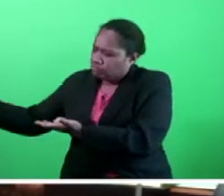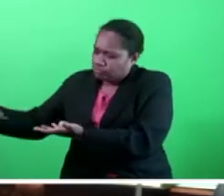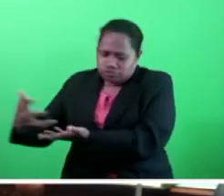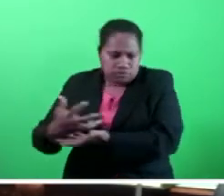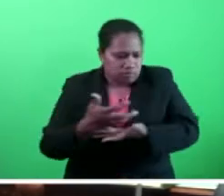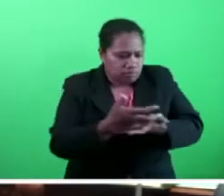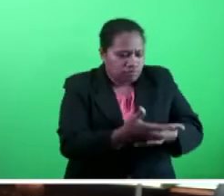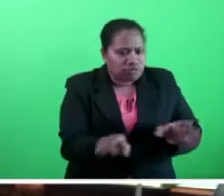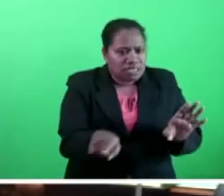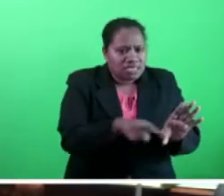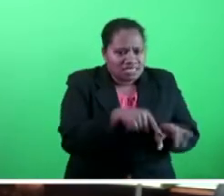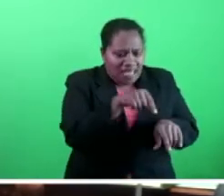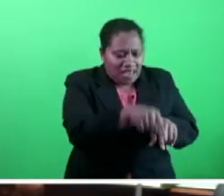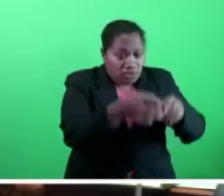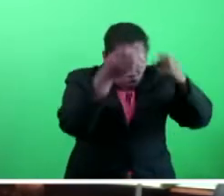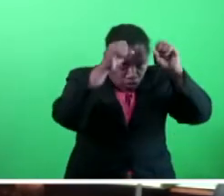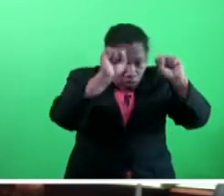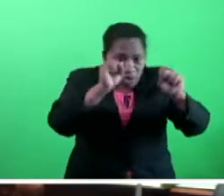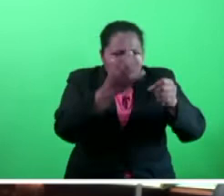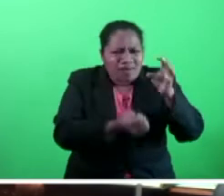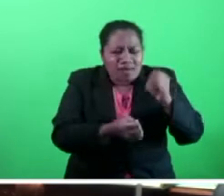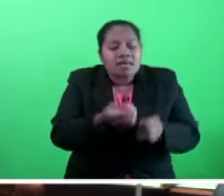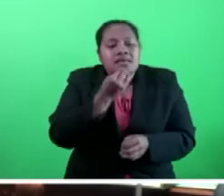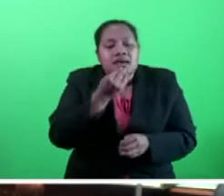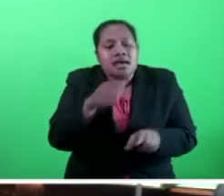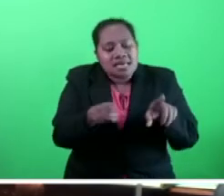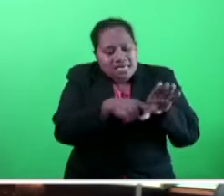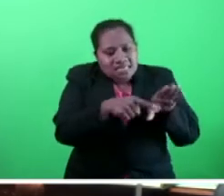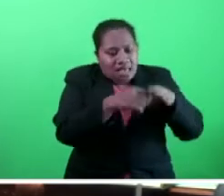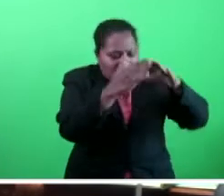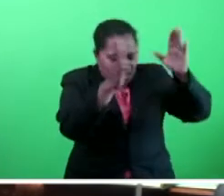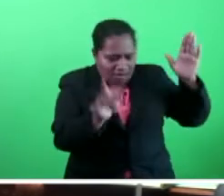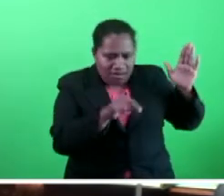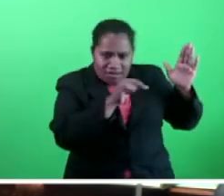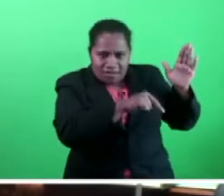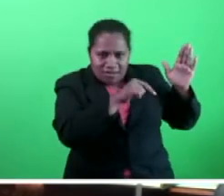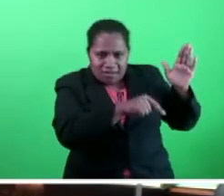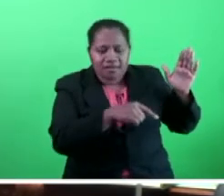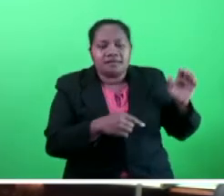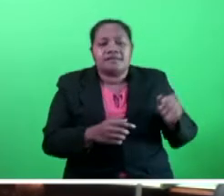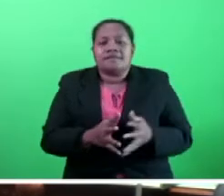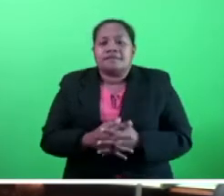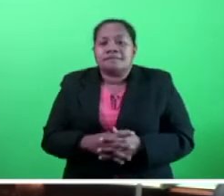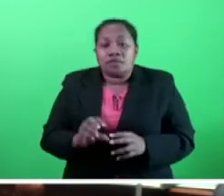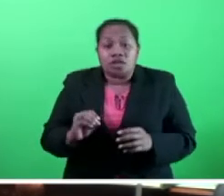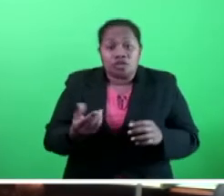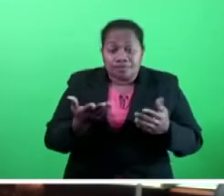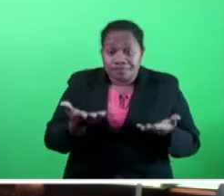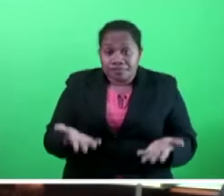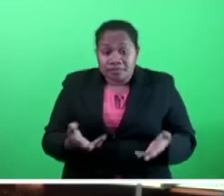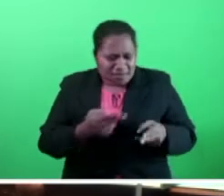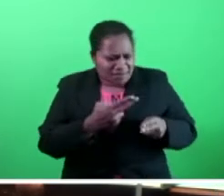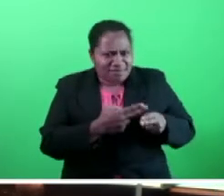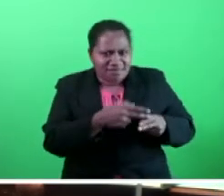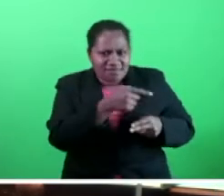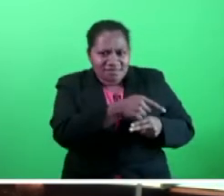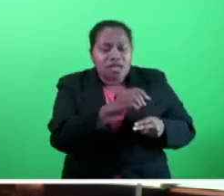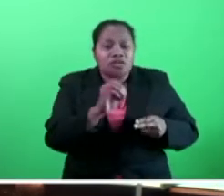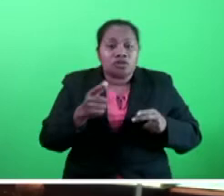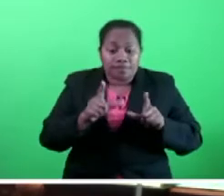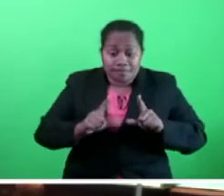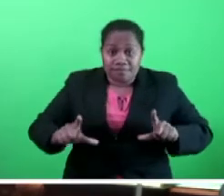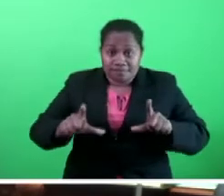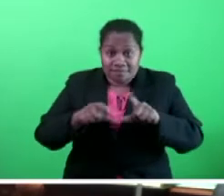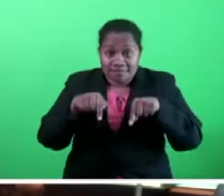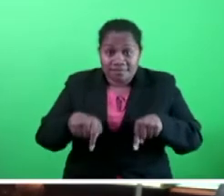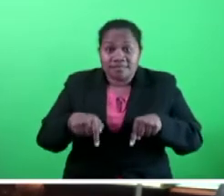stands at around 6,000 heads, which is capable of producing around 10 litres per day per head. The local dairy industry does have the potential to produce 10